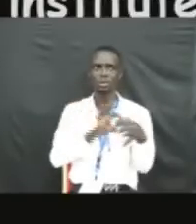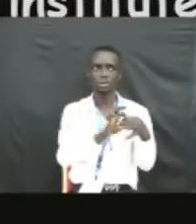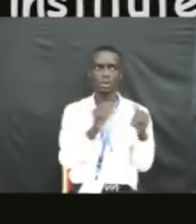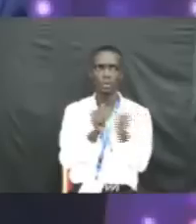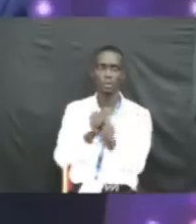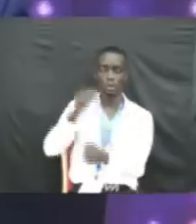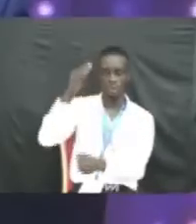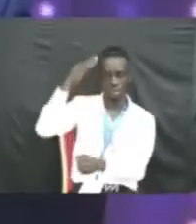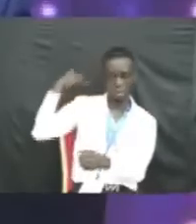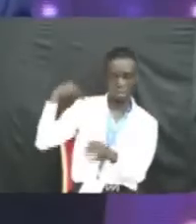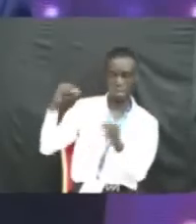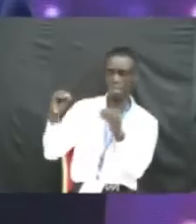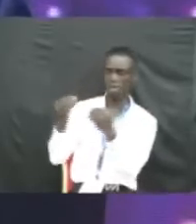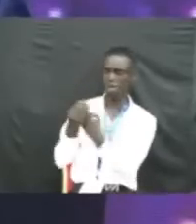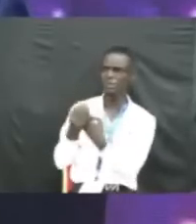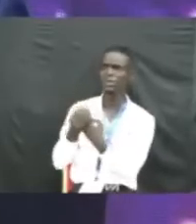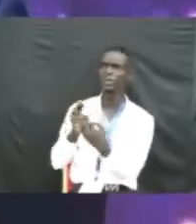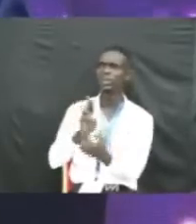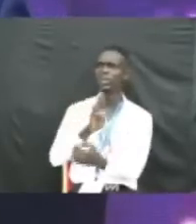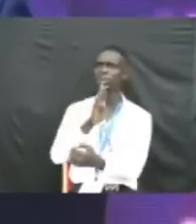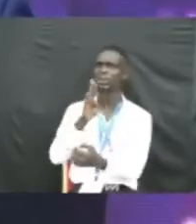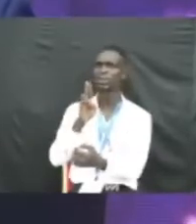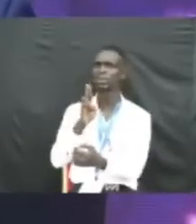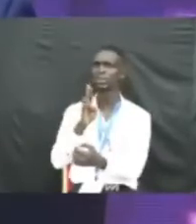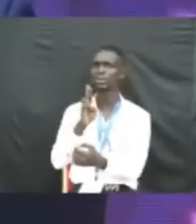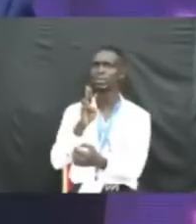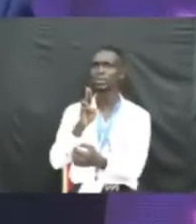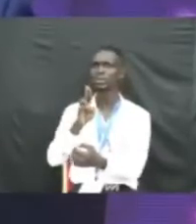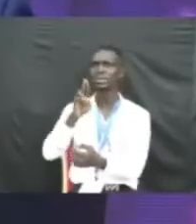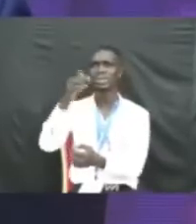spent 10 million 686,